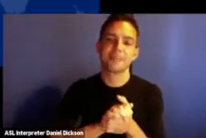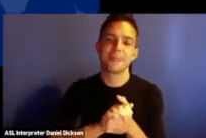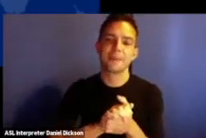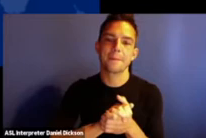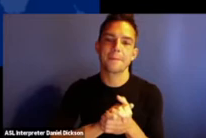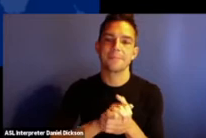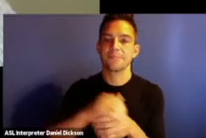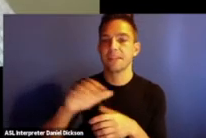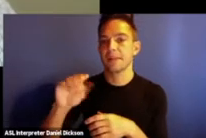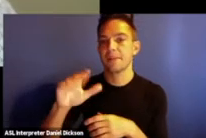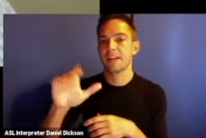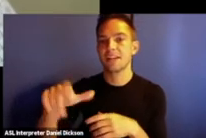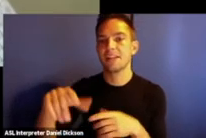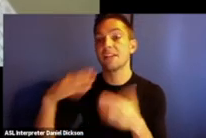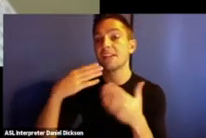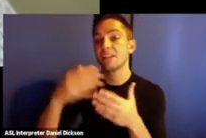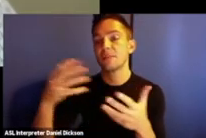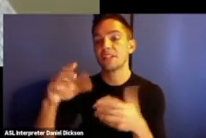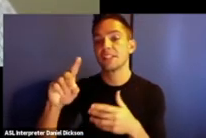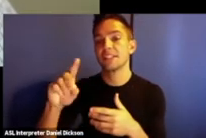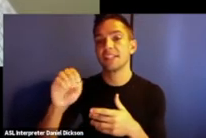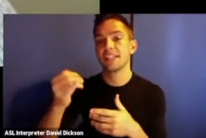Well, thank you so much, Deja. And